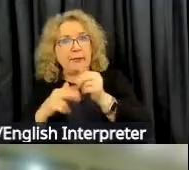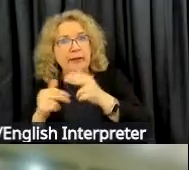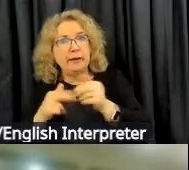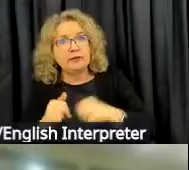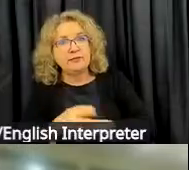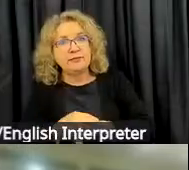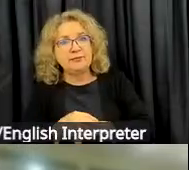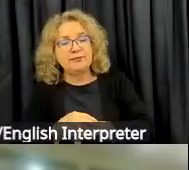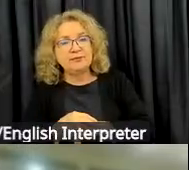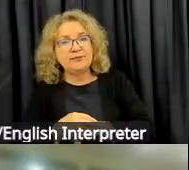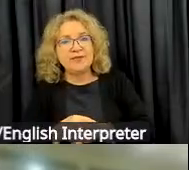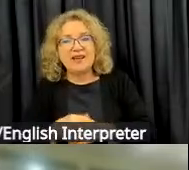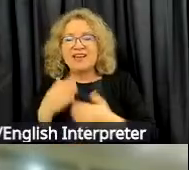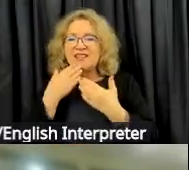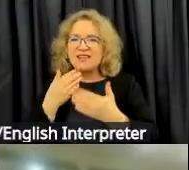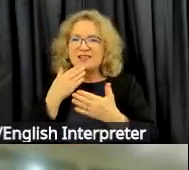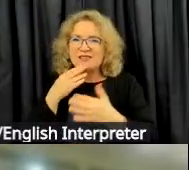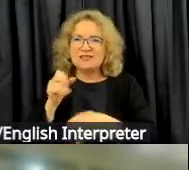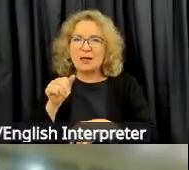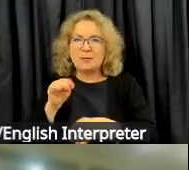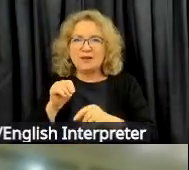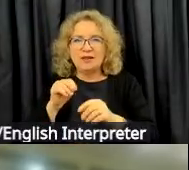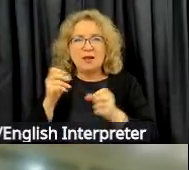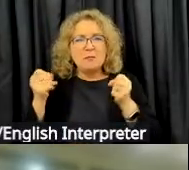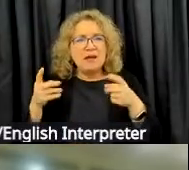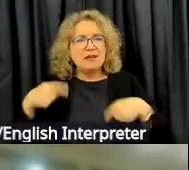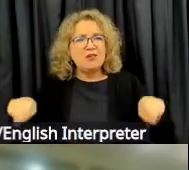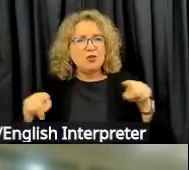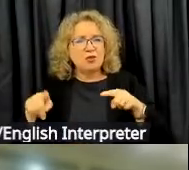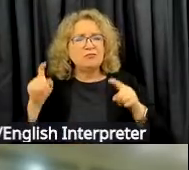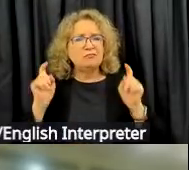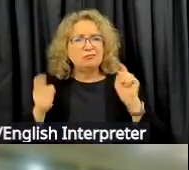that one kind of stands head and shoulders. Dina?